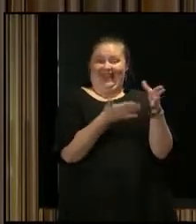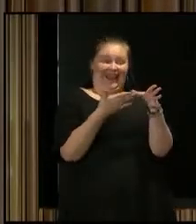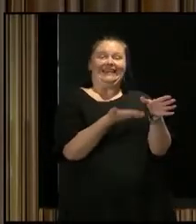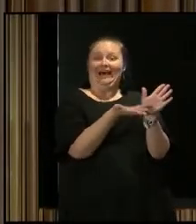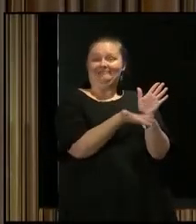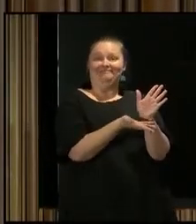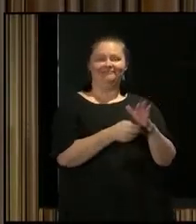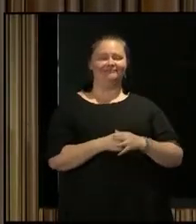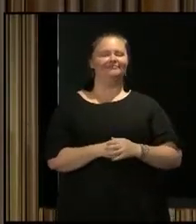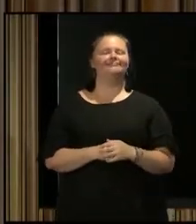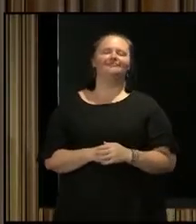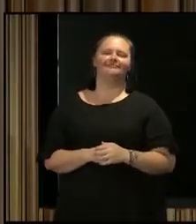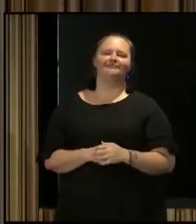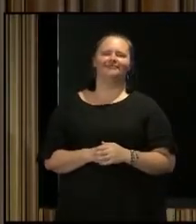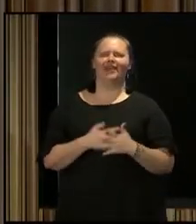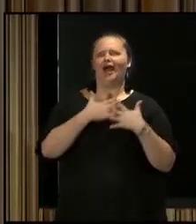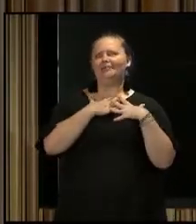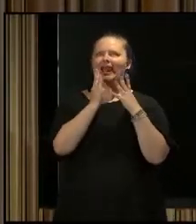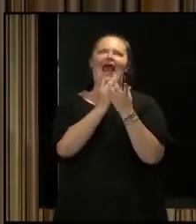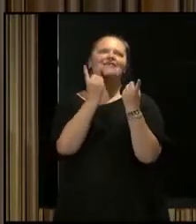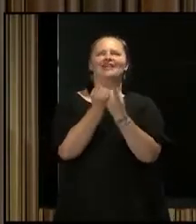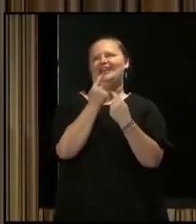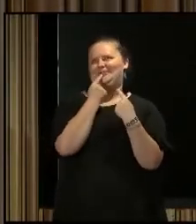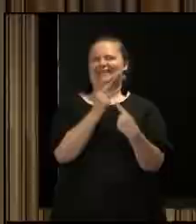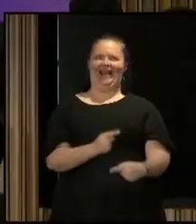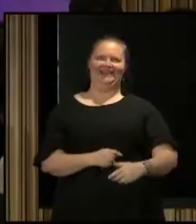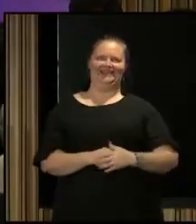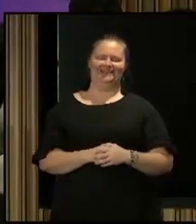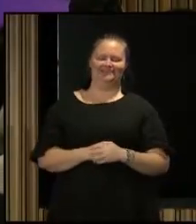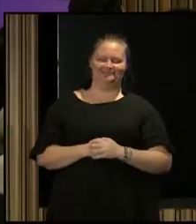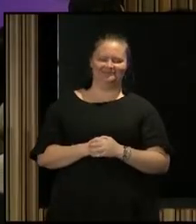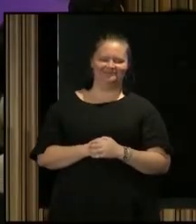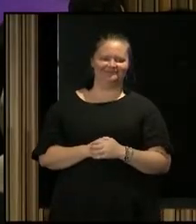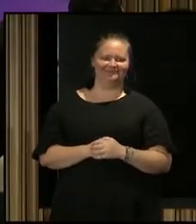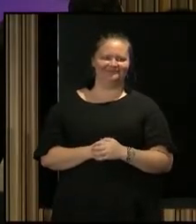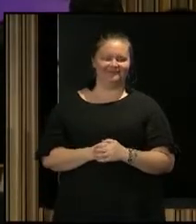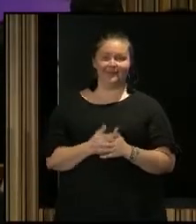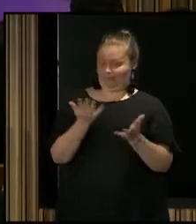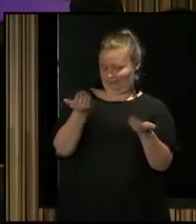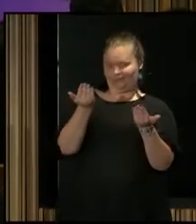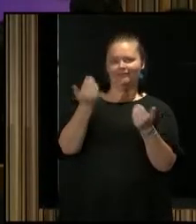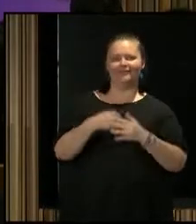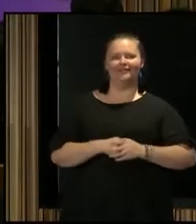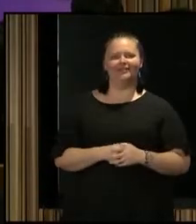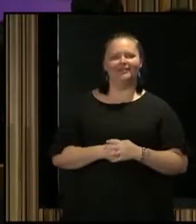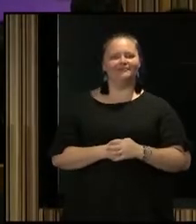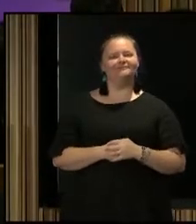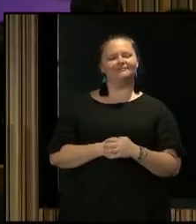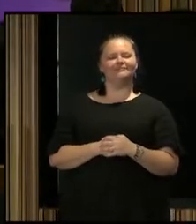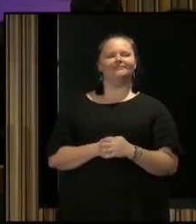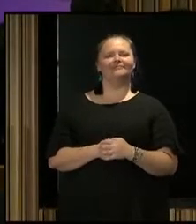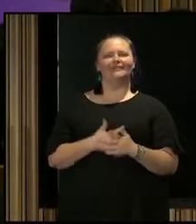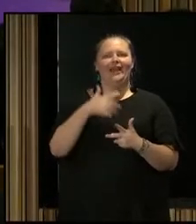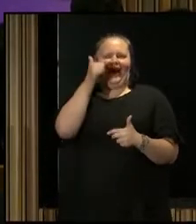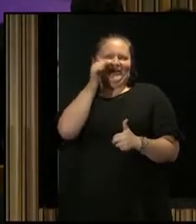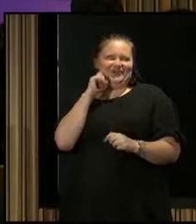tips. I am loving everything you are saying. I'm obsessed with you. Go on. I knew